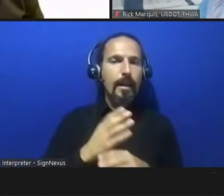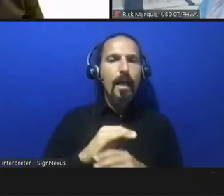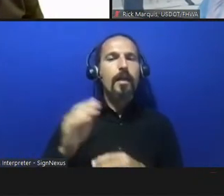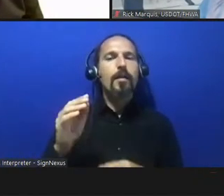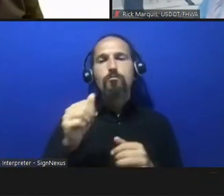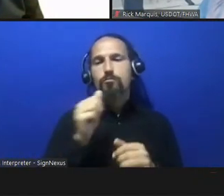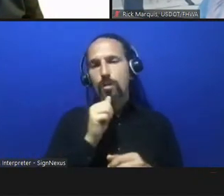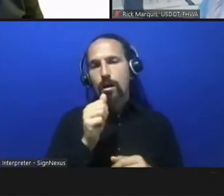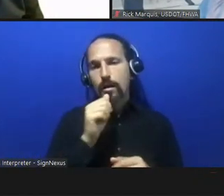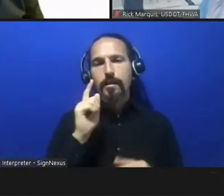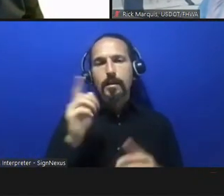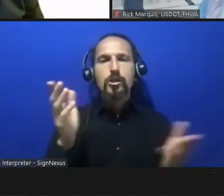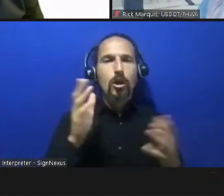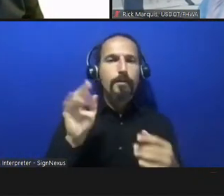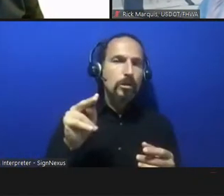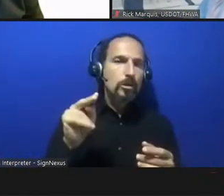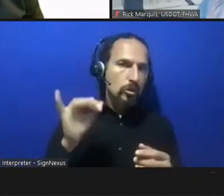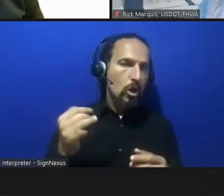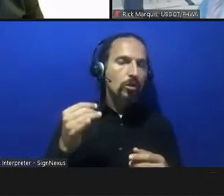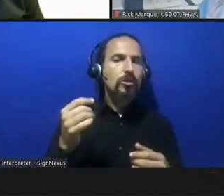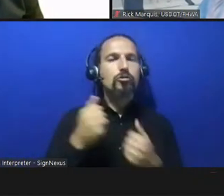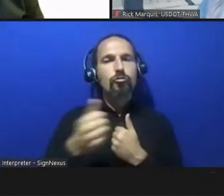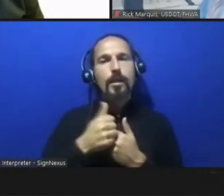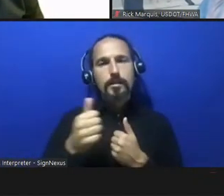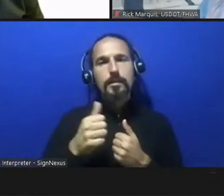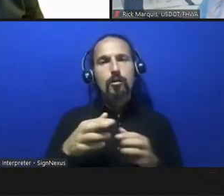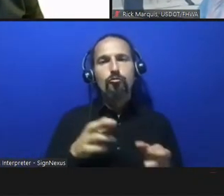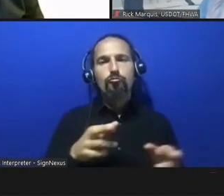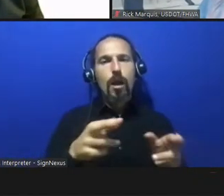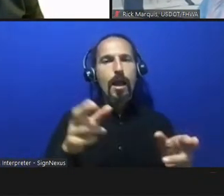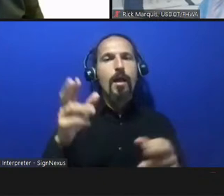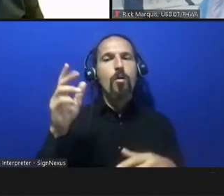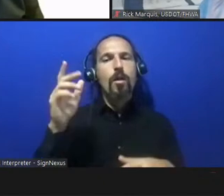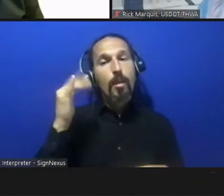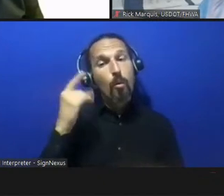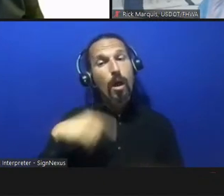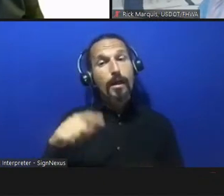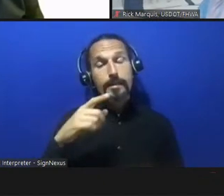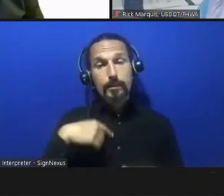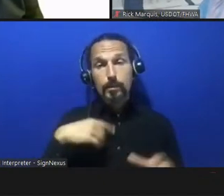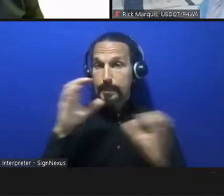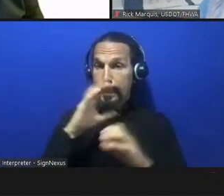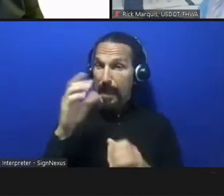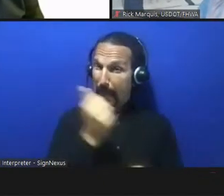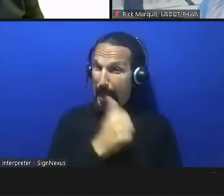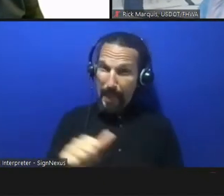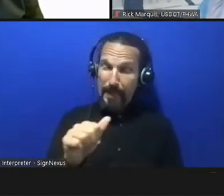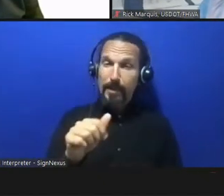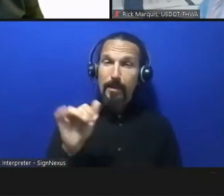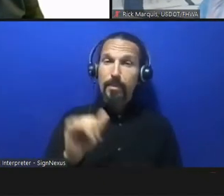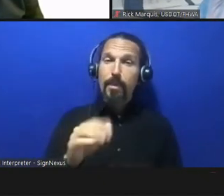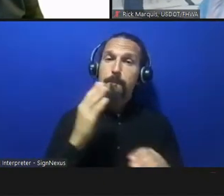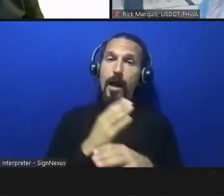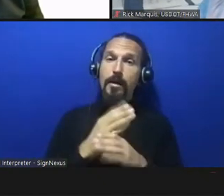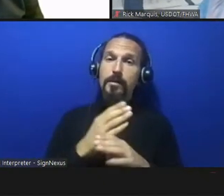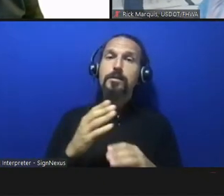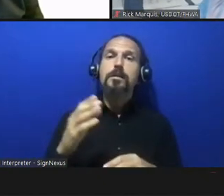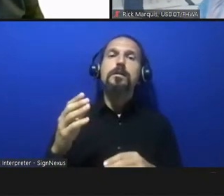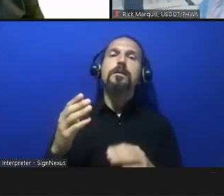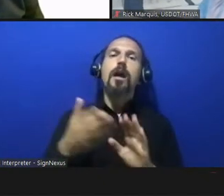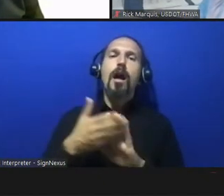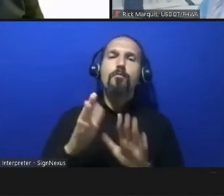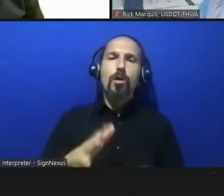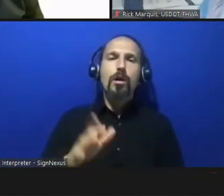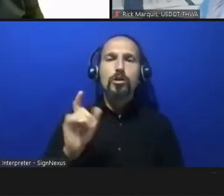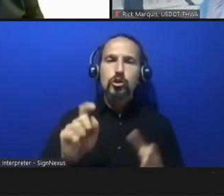buses serving new jersey transit routes it is why we seek that any and all bus operators should be expressly